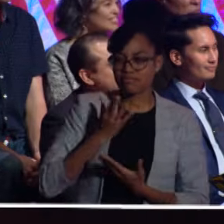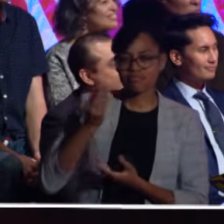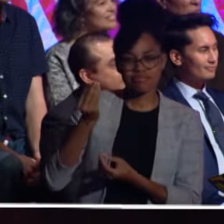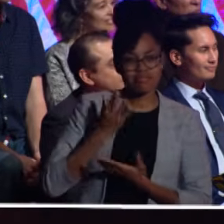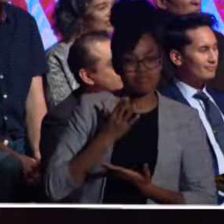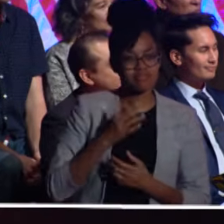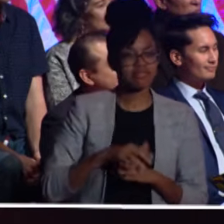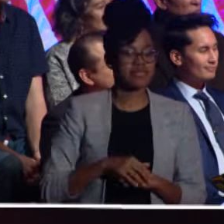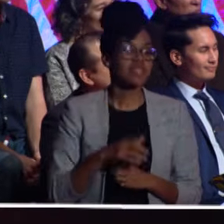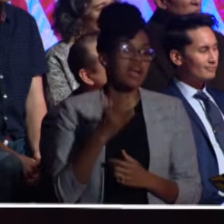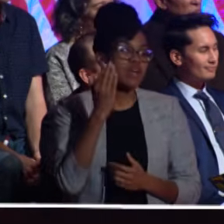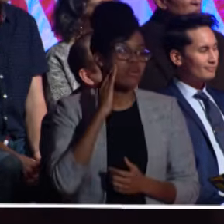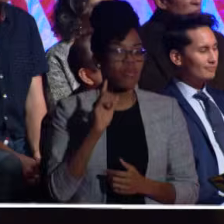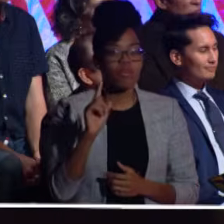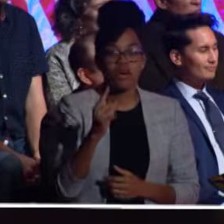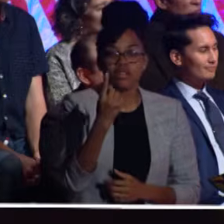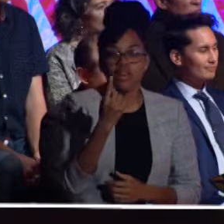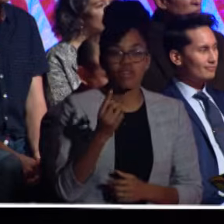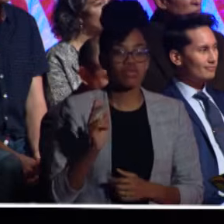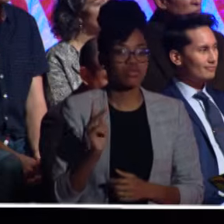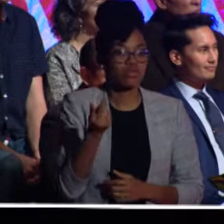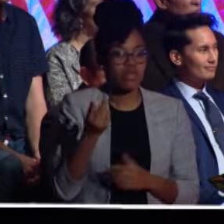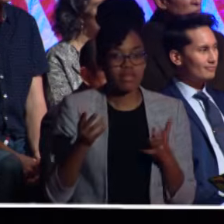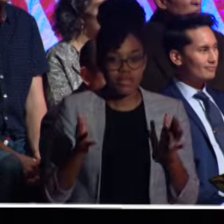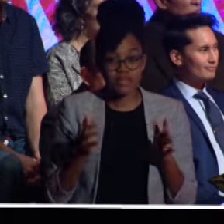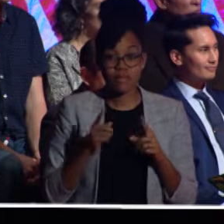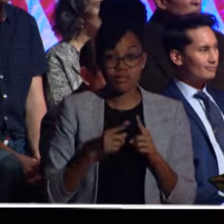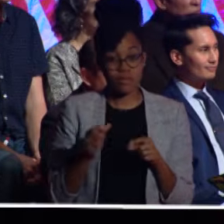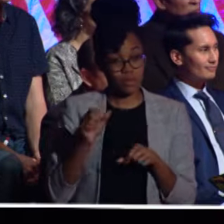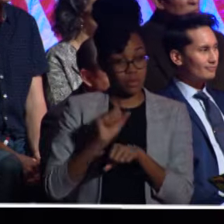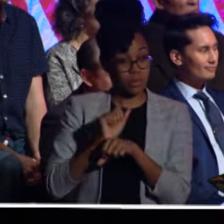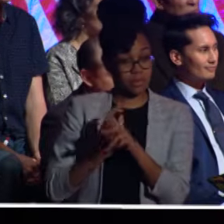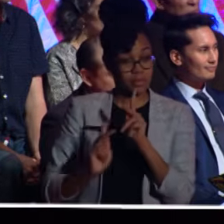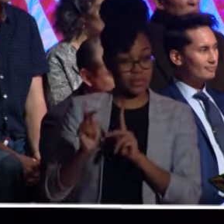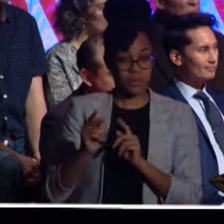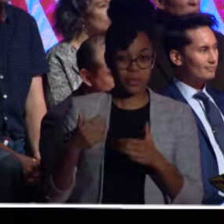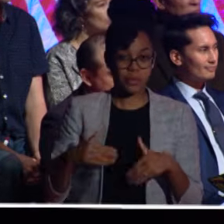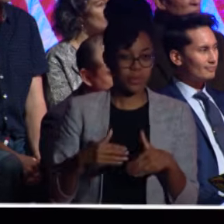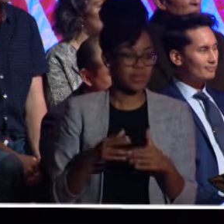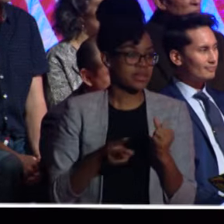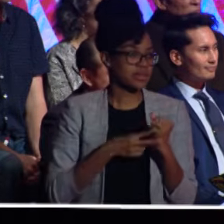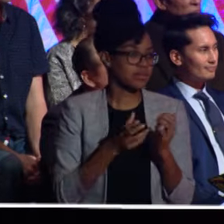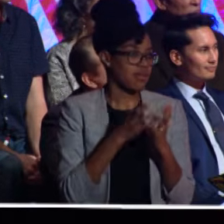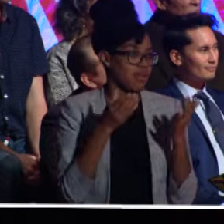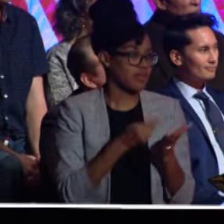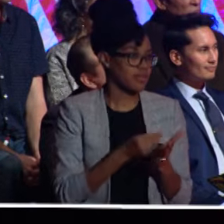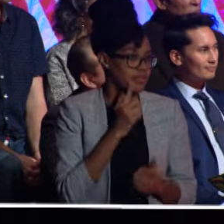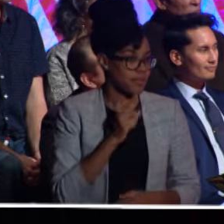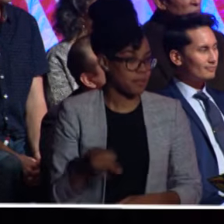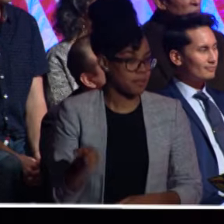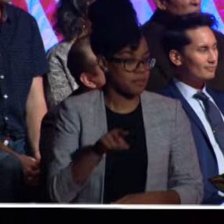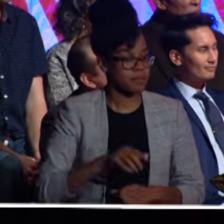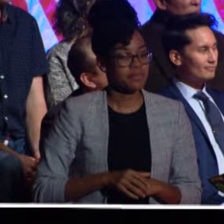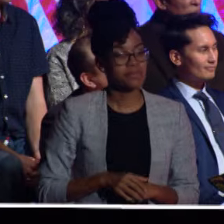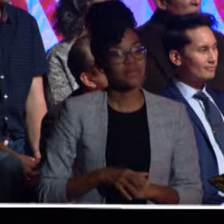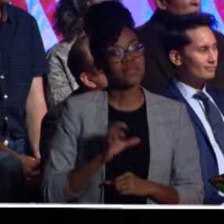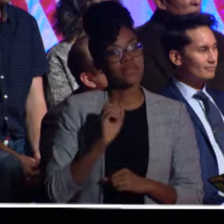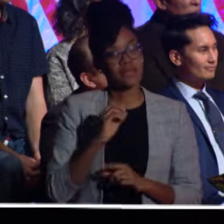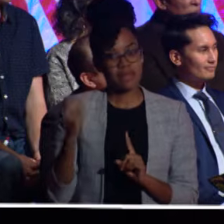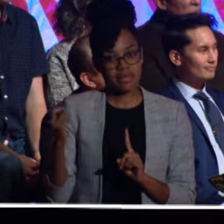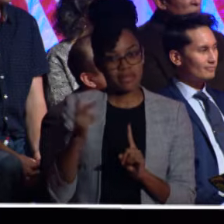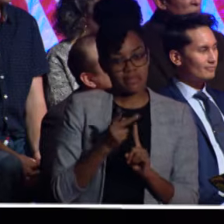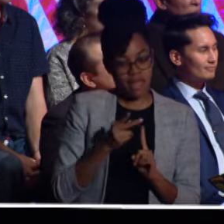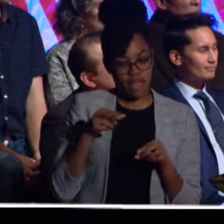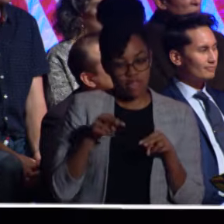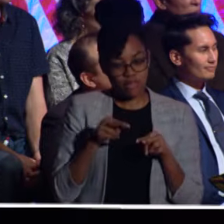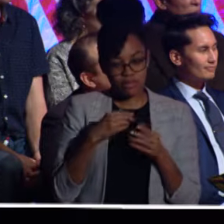day, but for a working person, it adds up. And so we went back to our budget